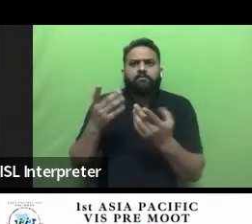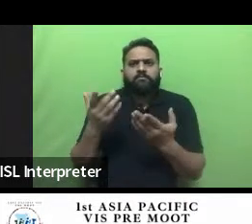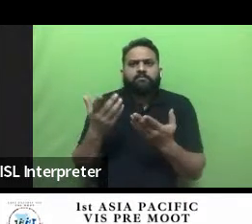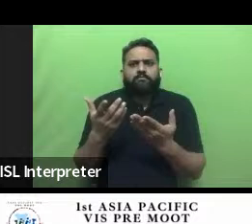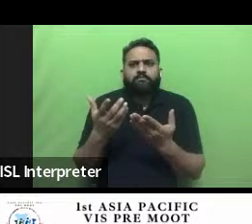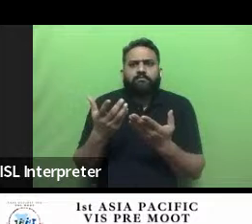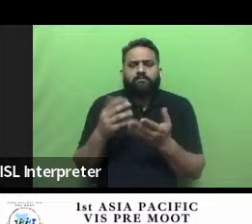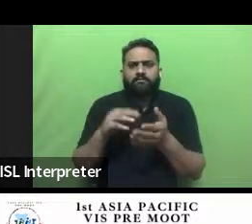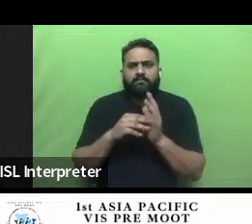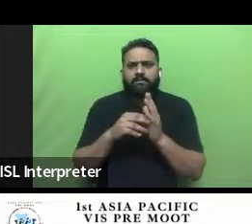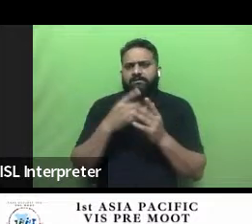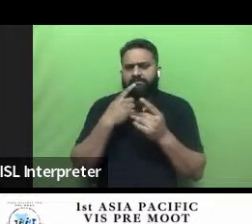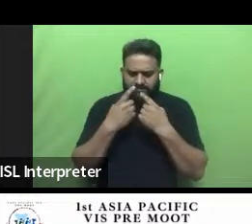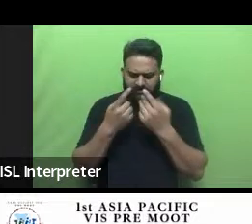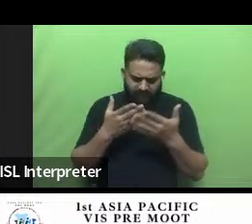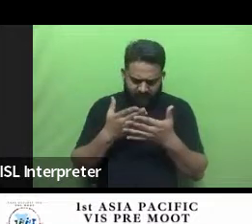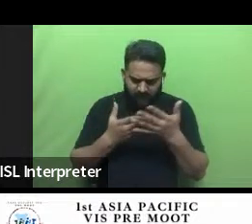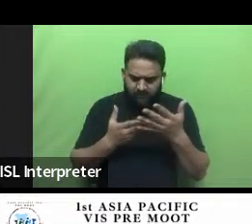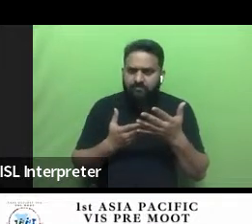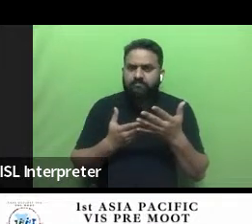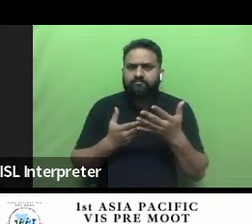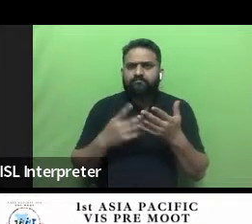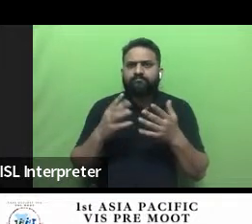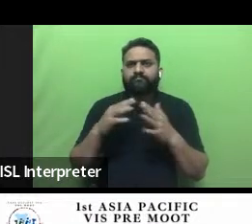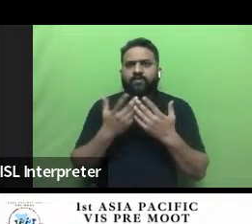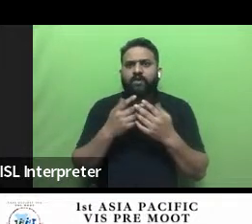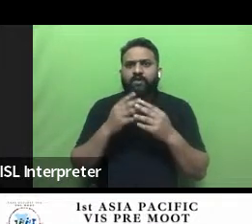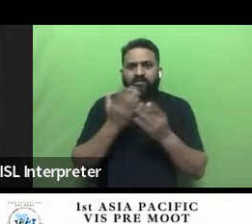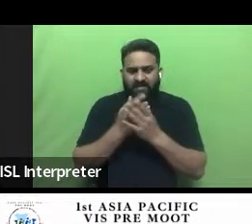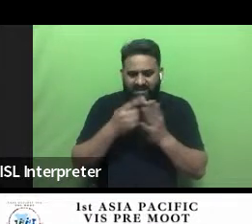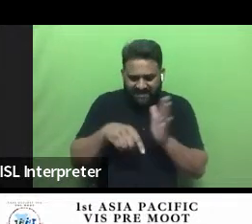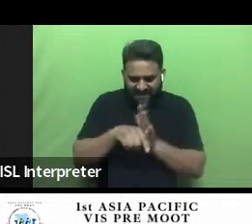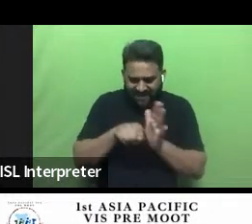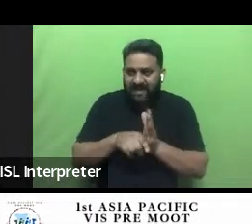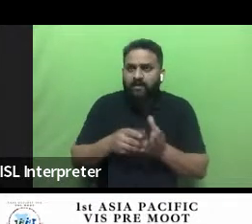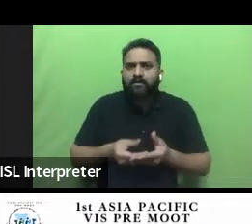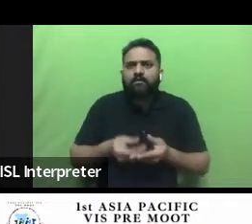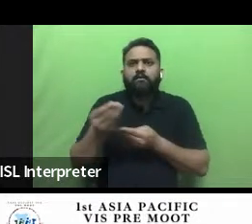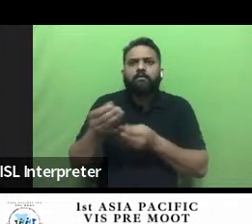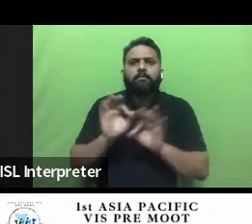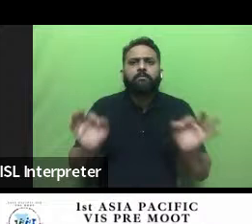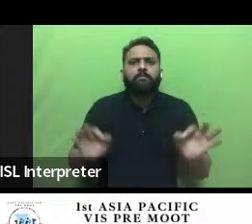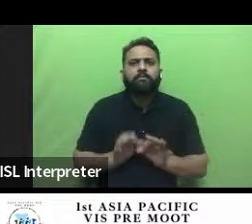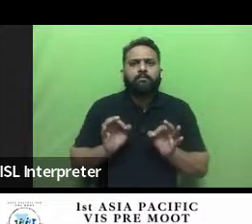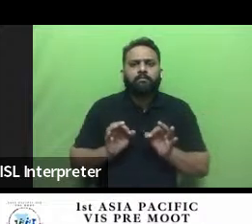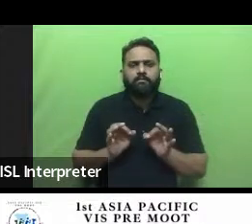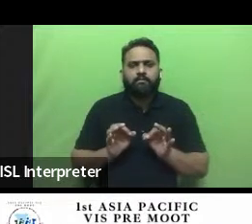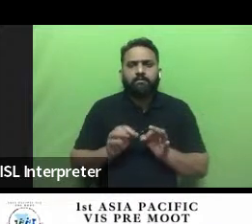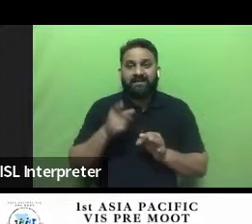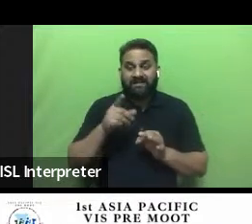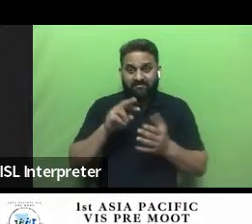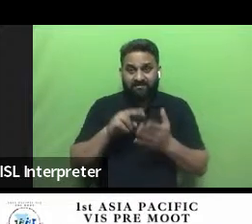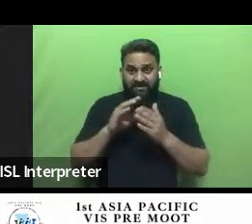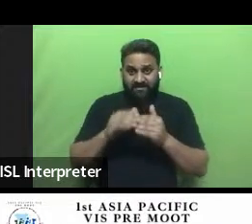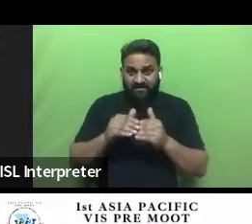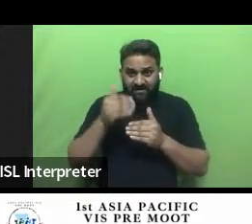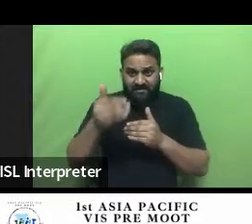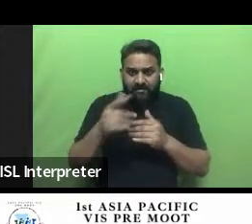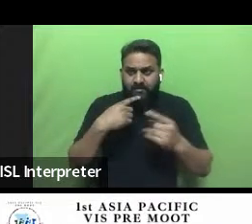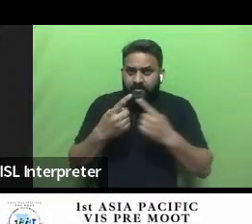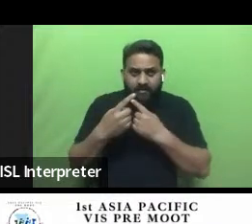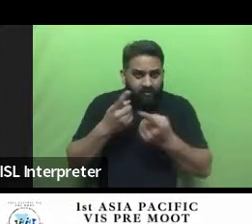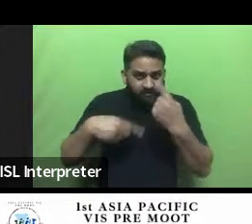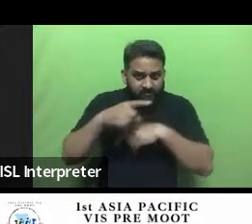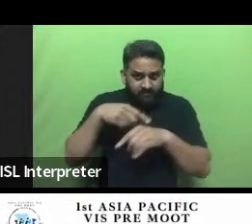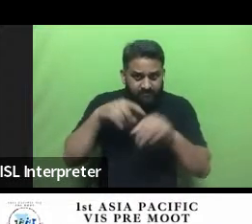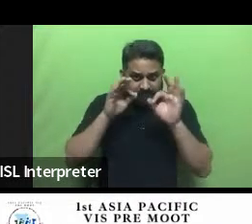through a statement, conduct, or by returning a signed copy. Instead, the very next instance of communication, which